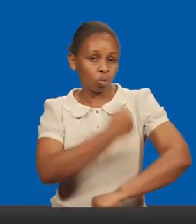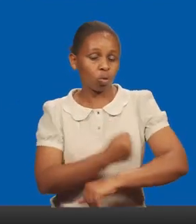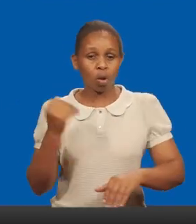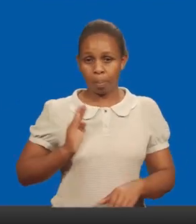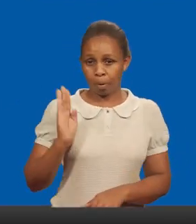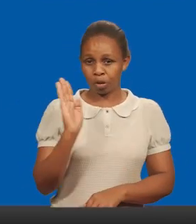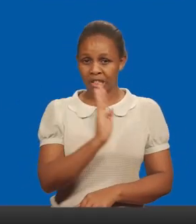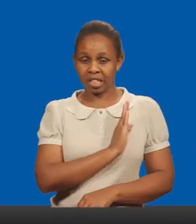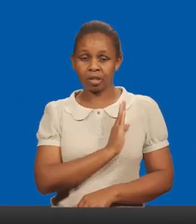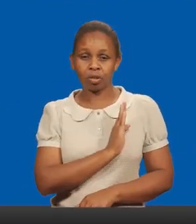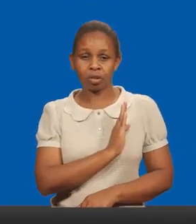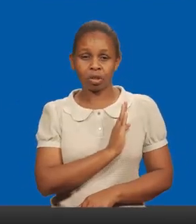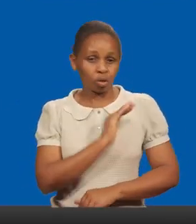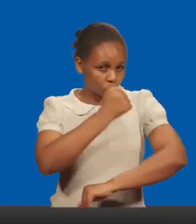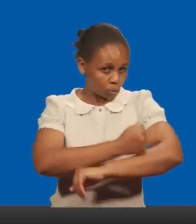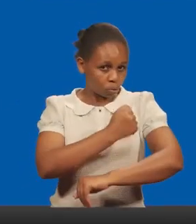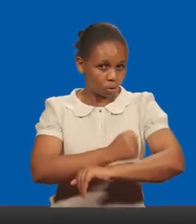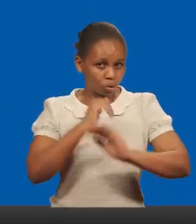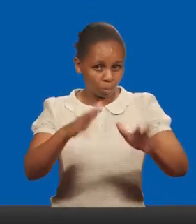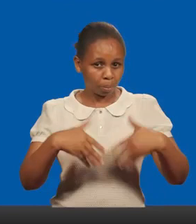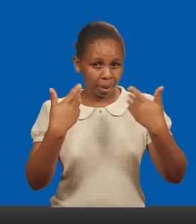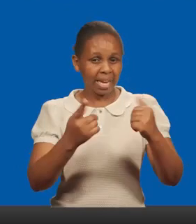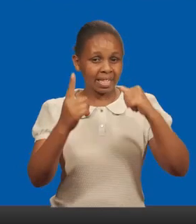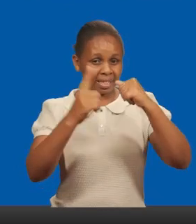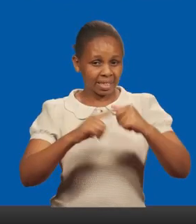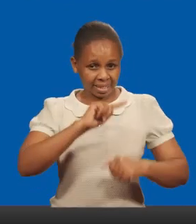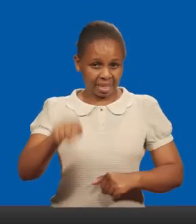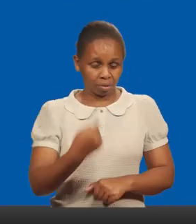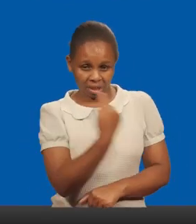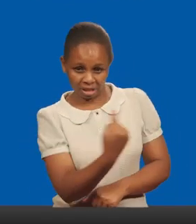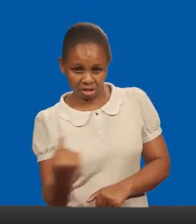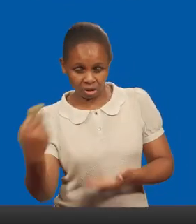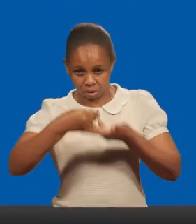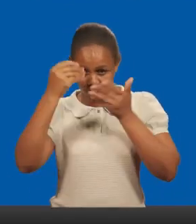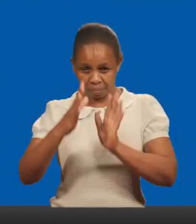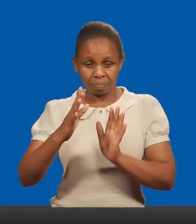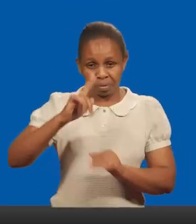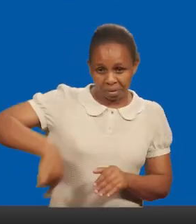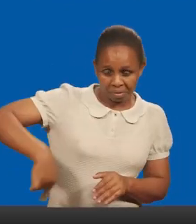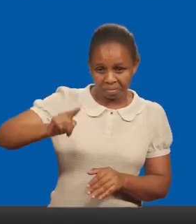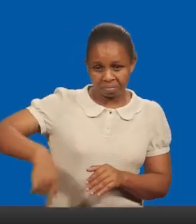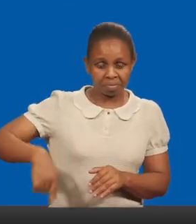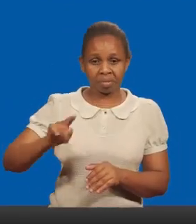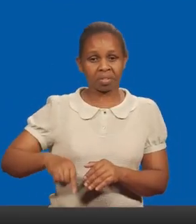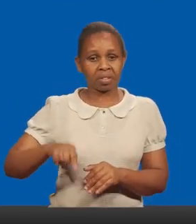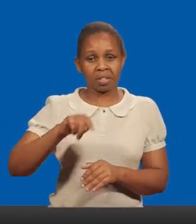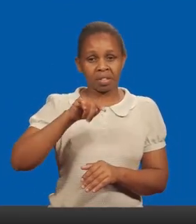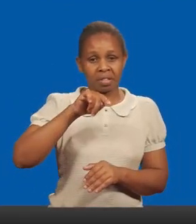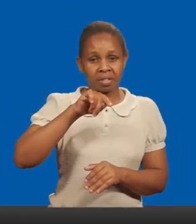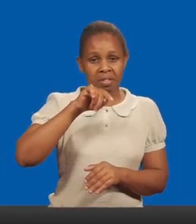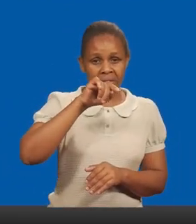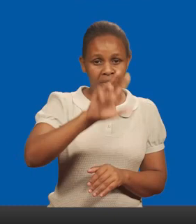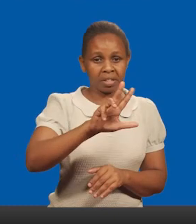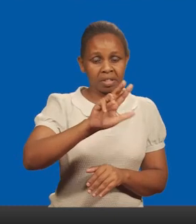students are already in school. Like for boarding, schools, we have given 6,000 shillings per student. For day, we have